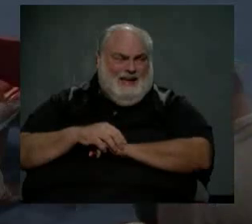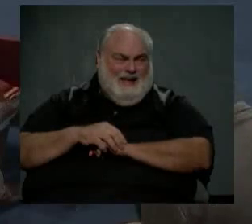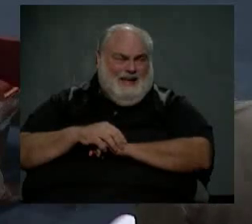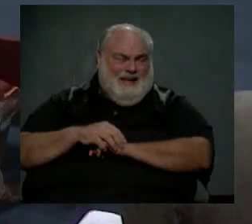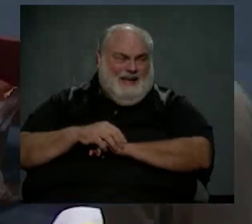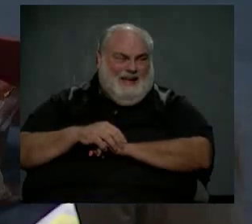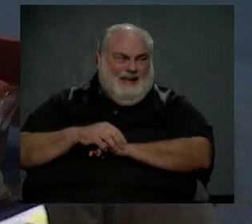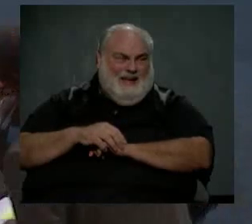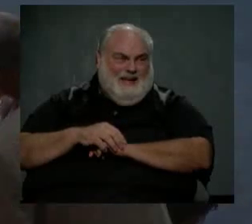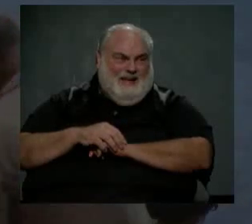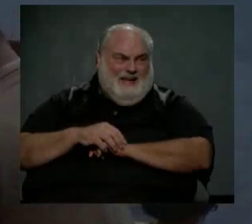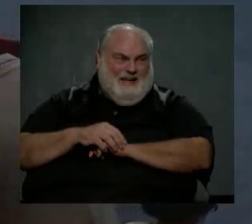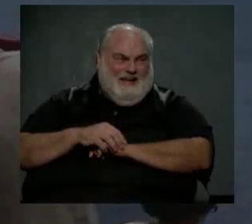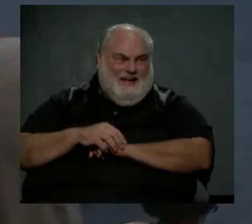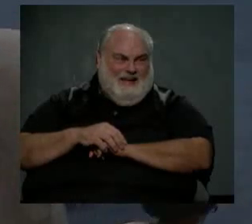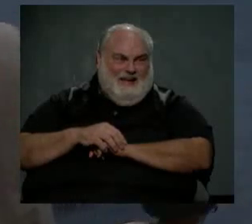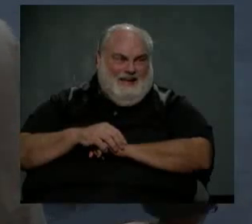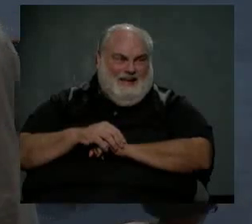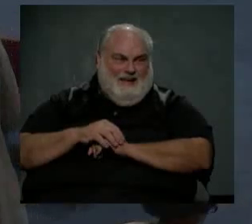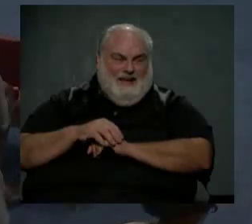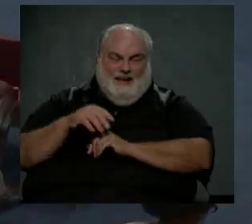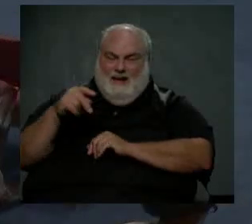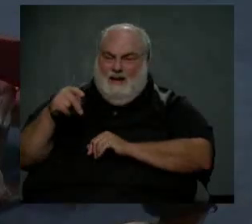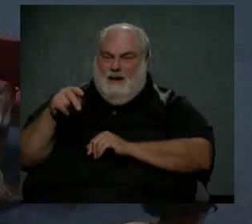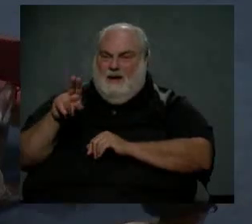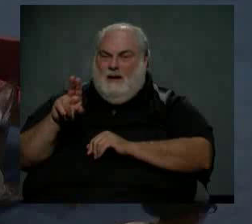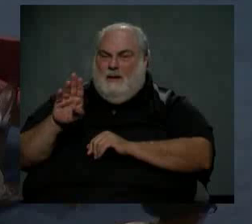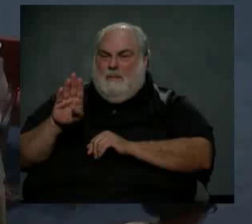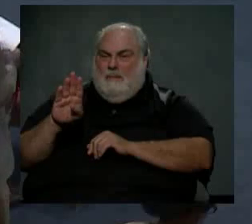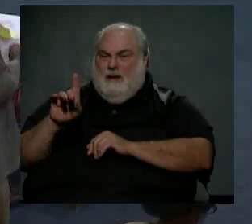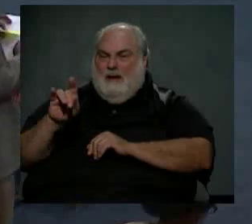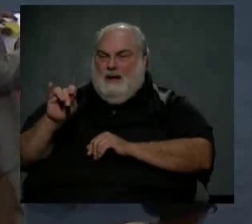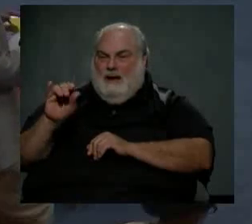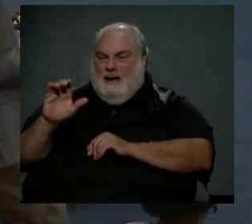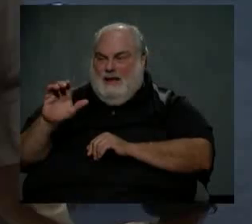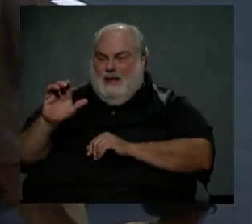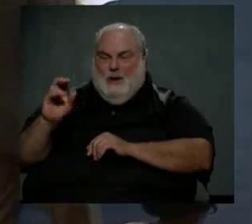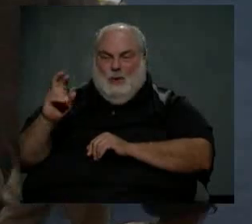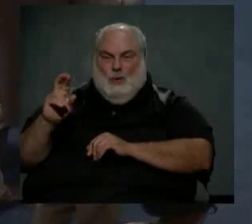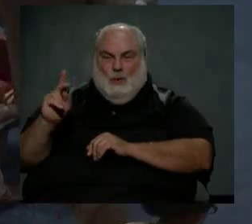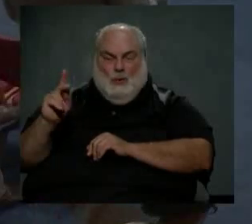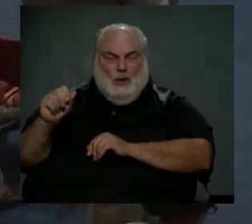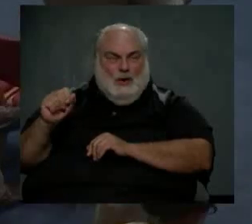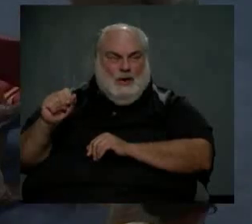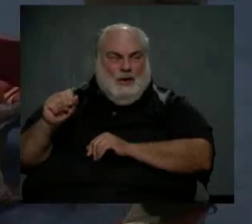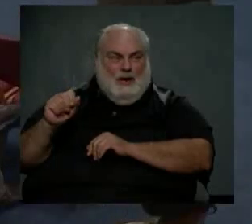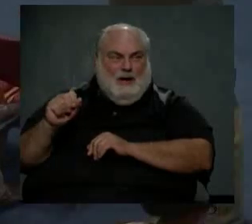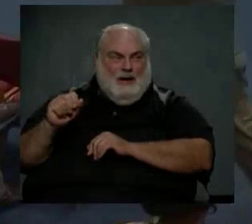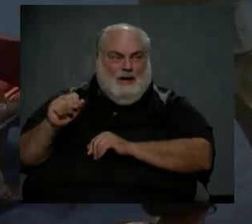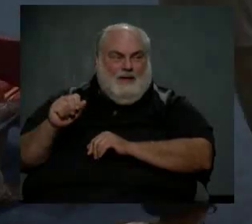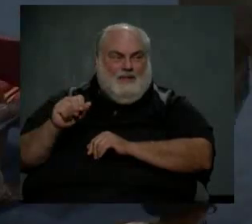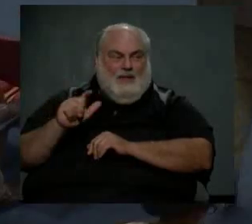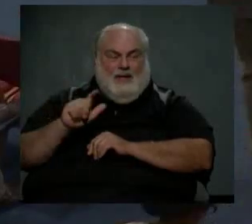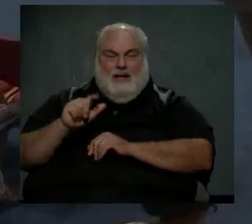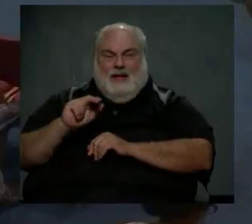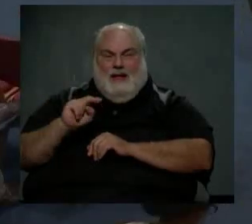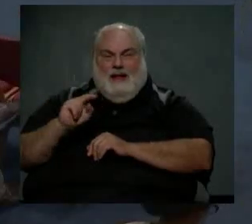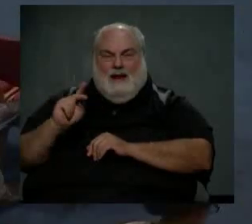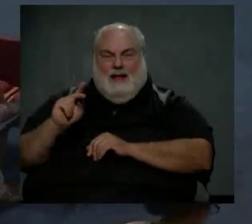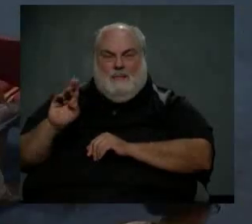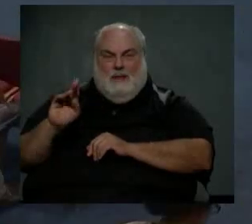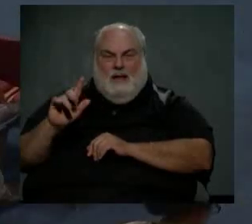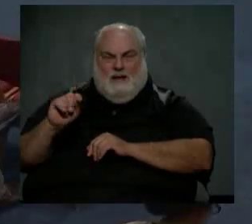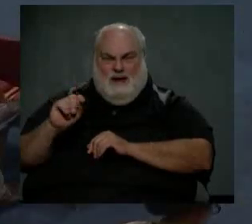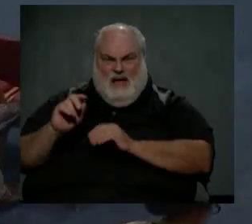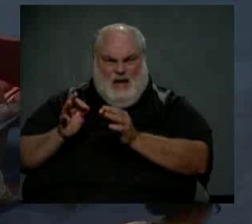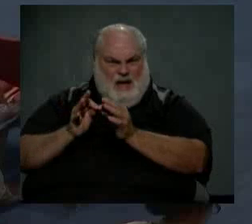not going to be. It's going to be Mr. But Benton. it's public work. It's the link belt track hoe repair. How much are